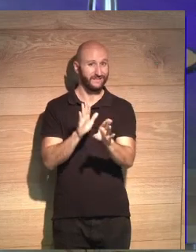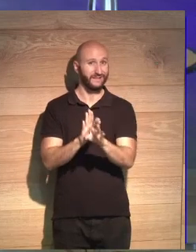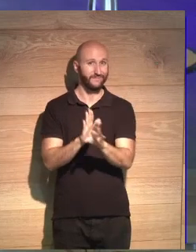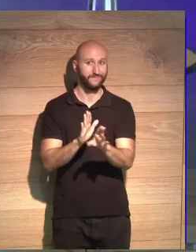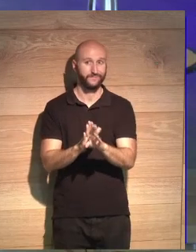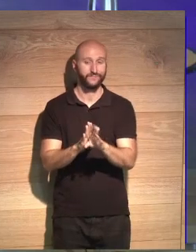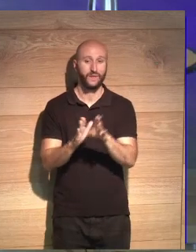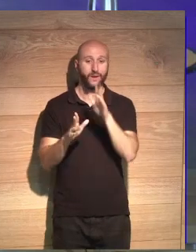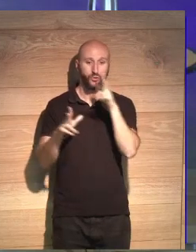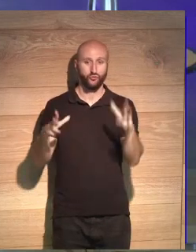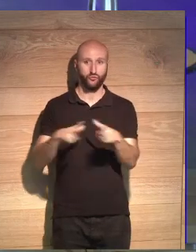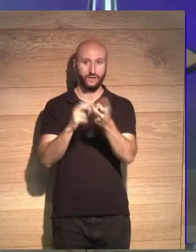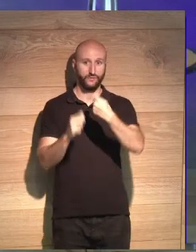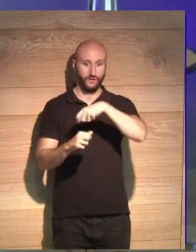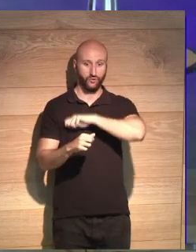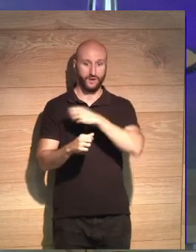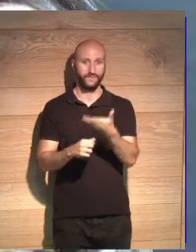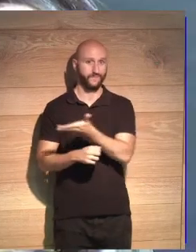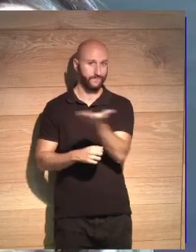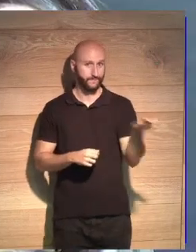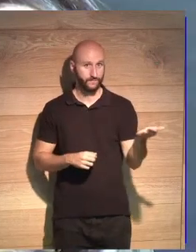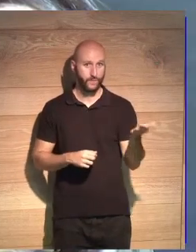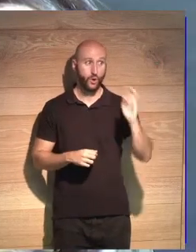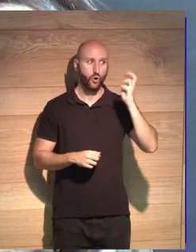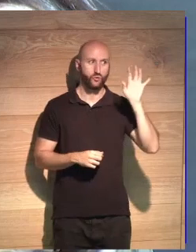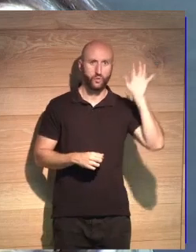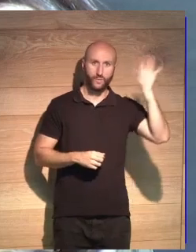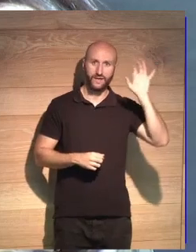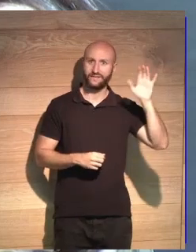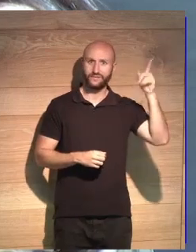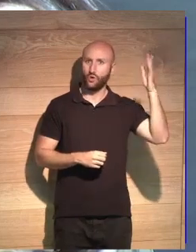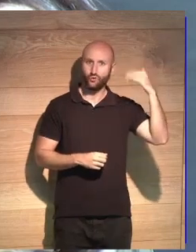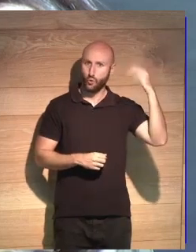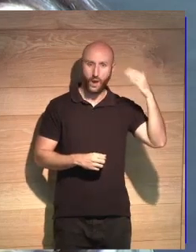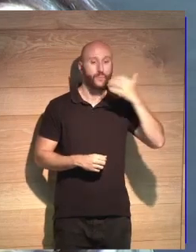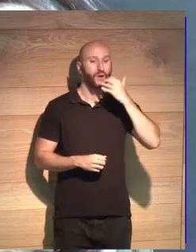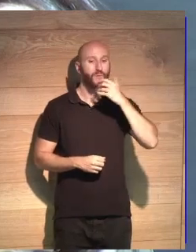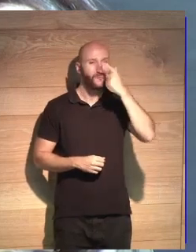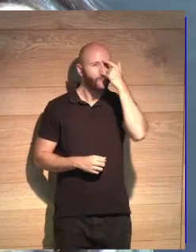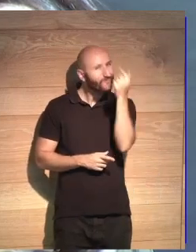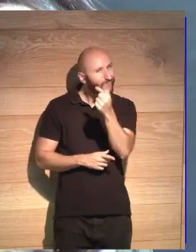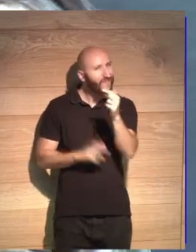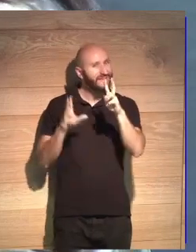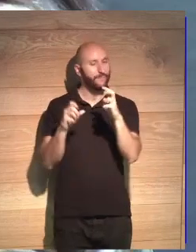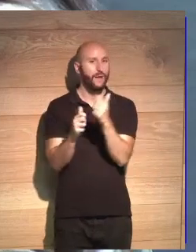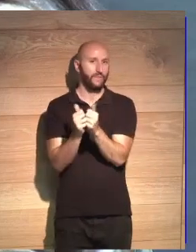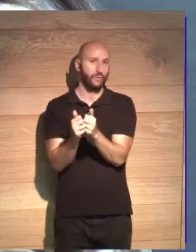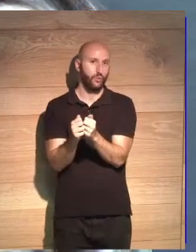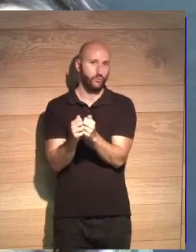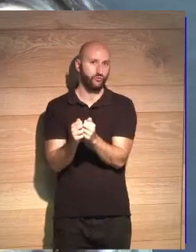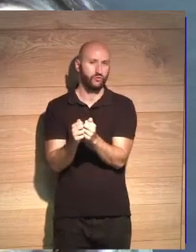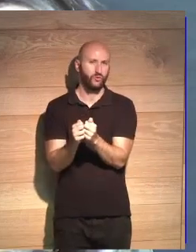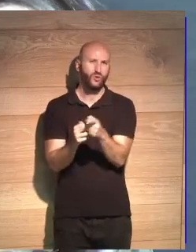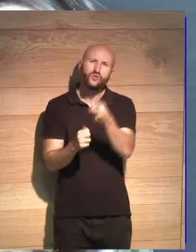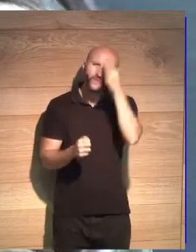that still exists in Spain, at least, maybe not in other countries, the